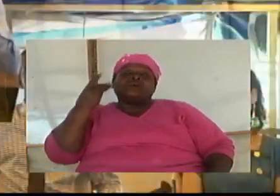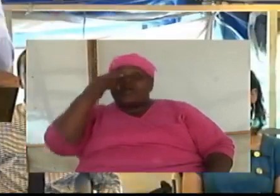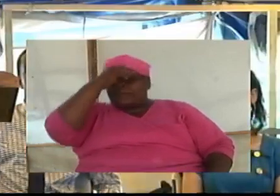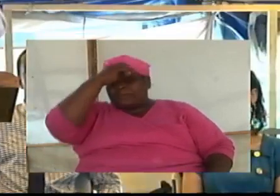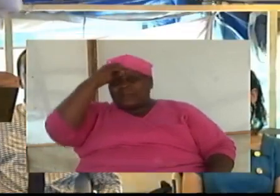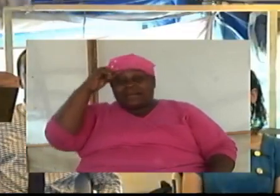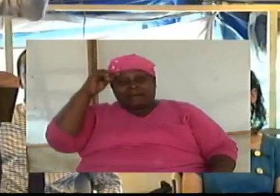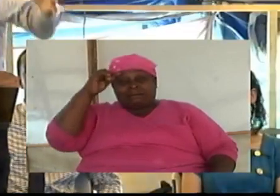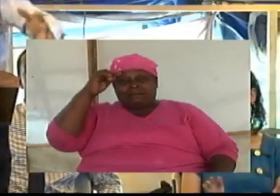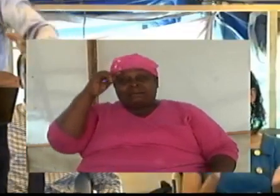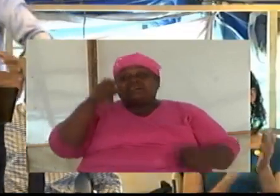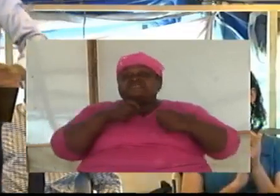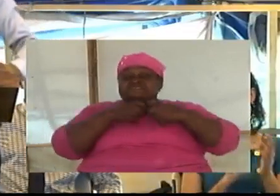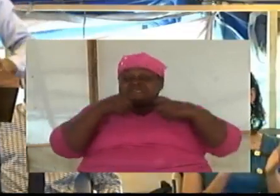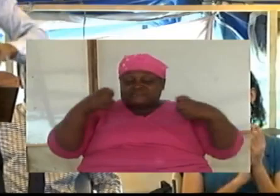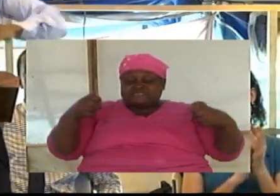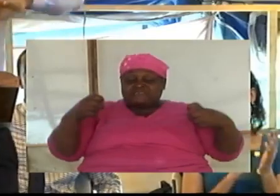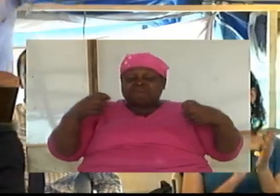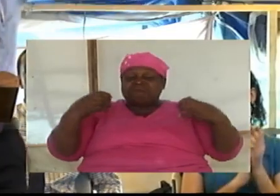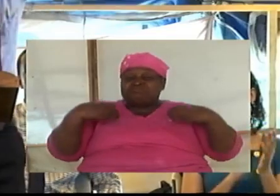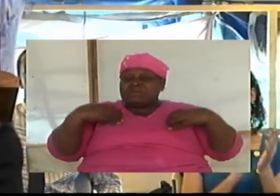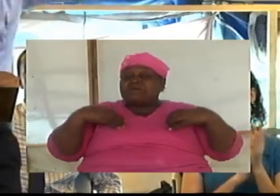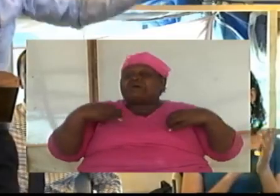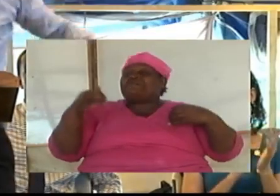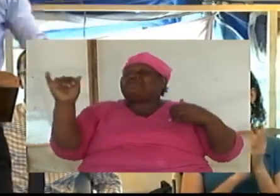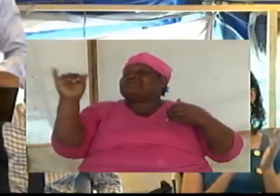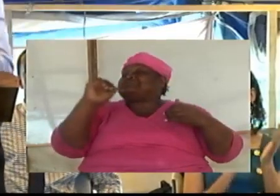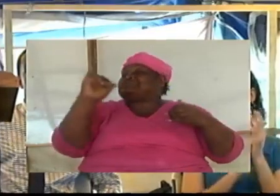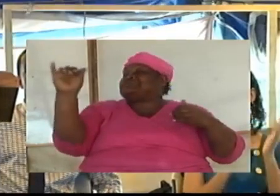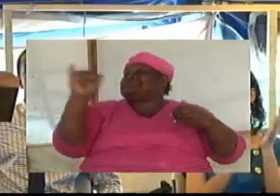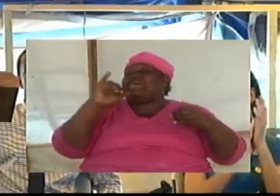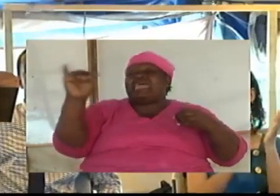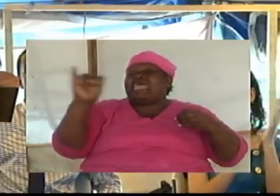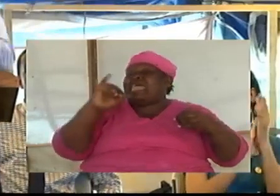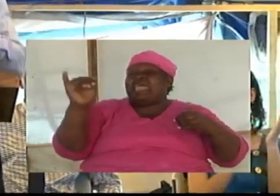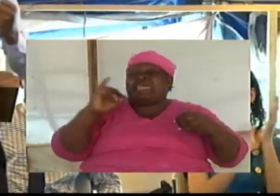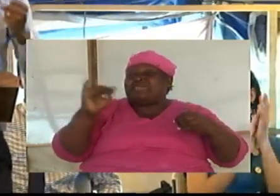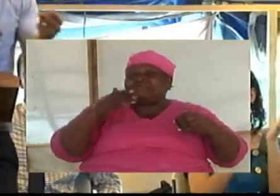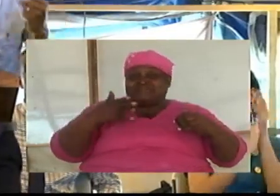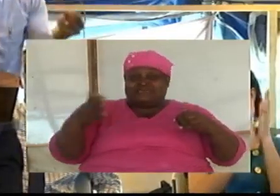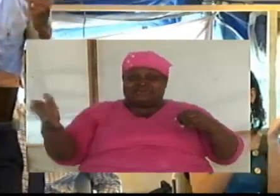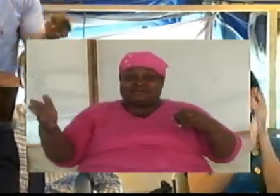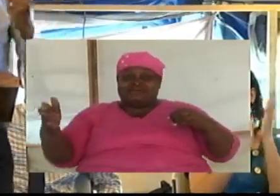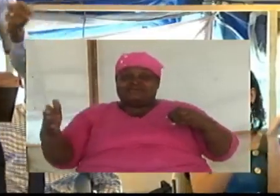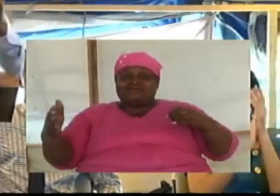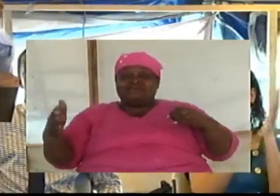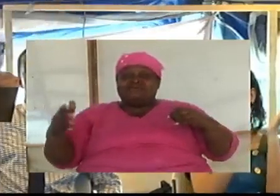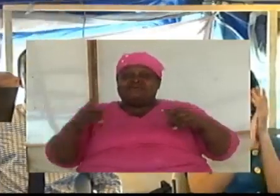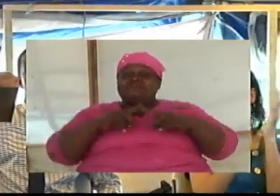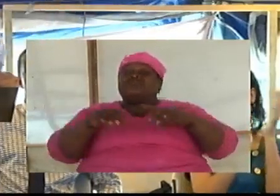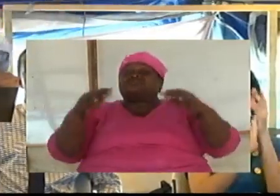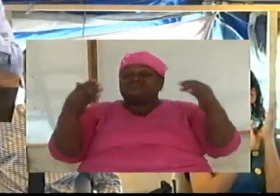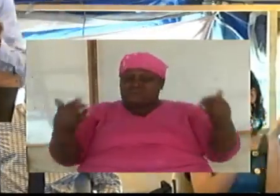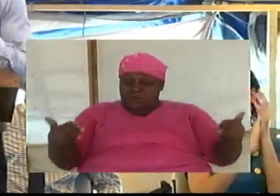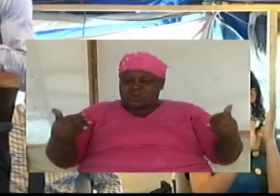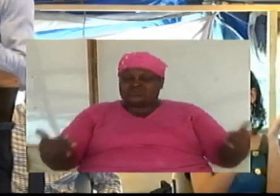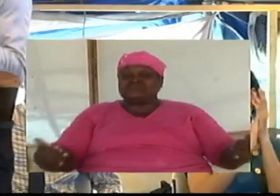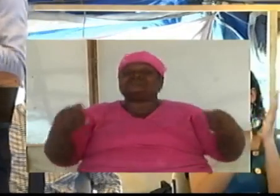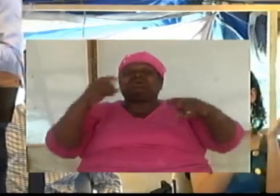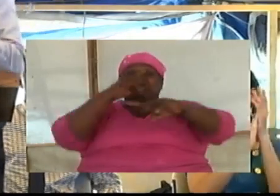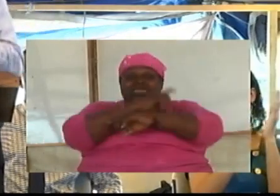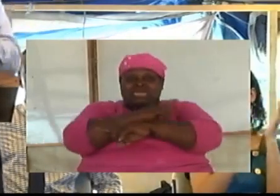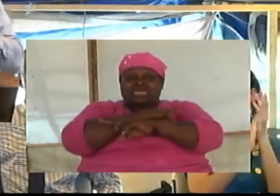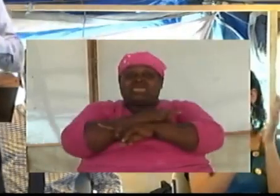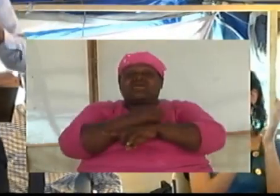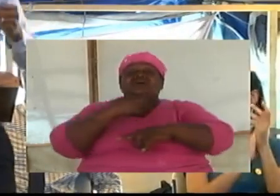But I'm glad today that we have found the vaccine for sin. Praise the Lord Jesus. I wonder if there